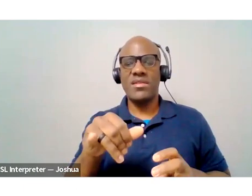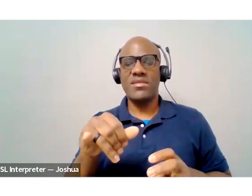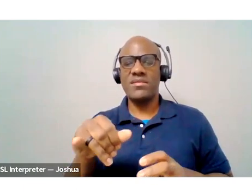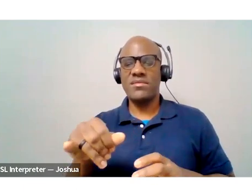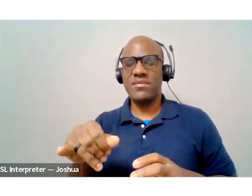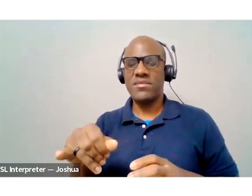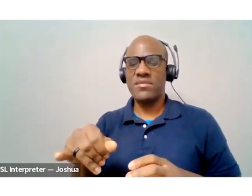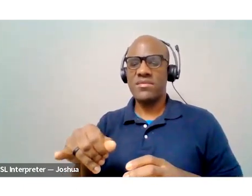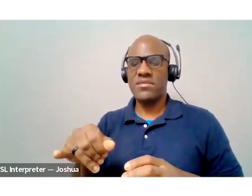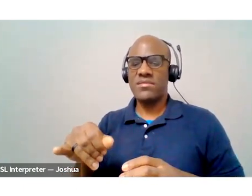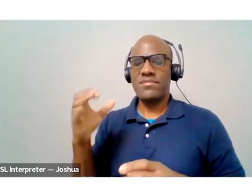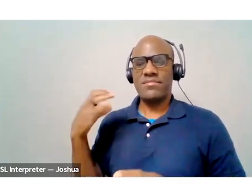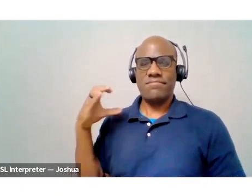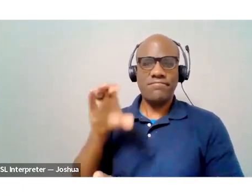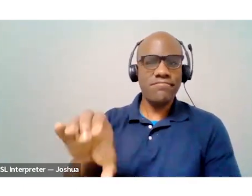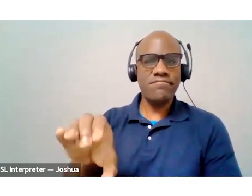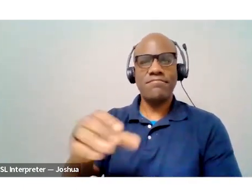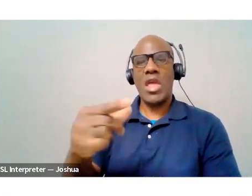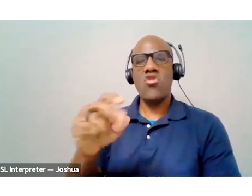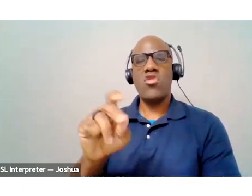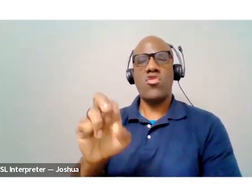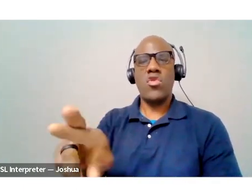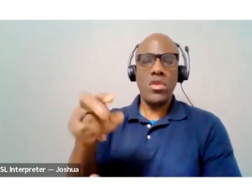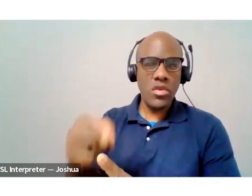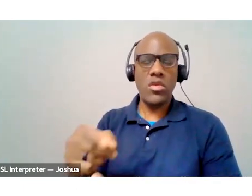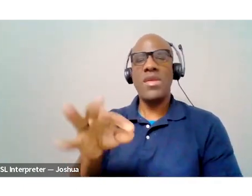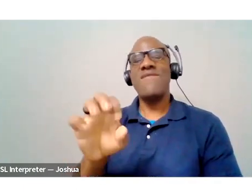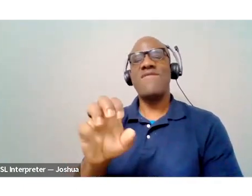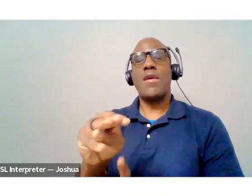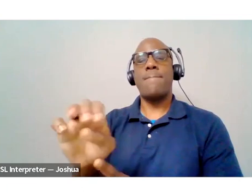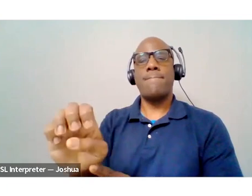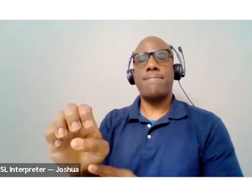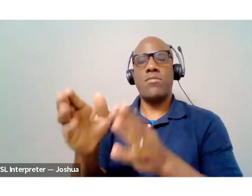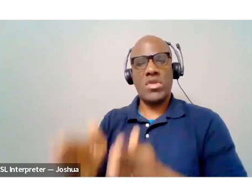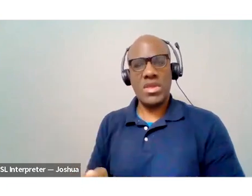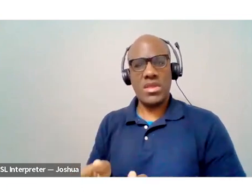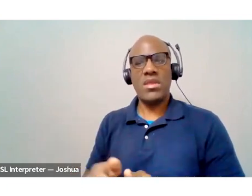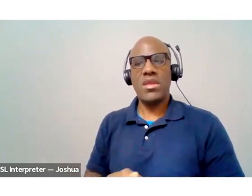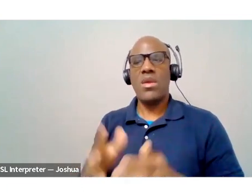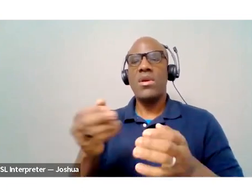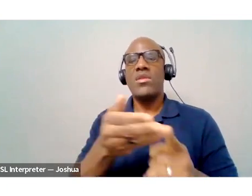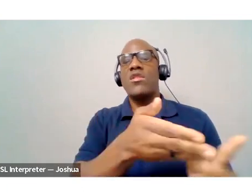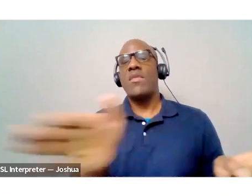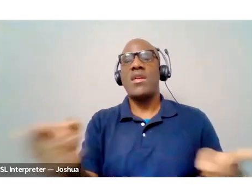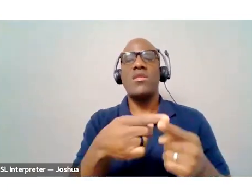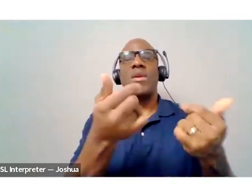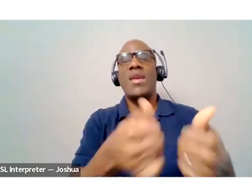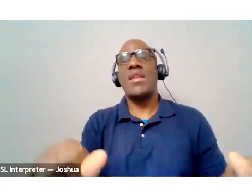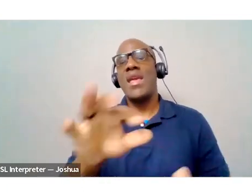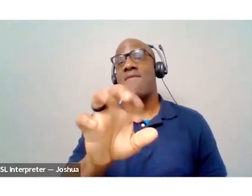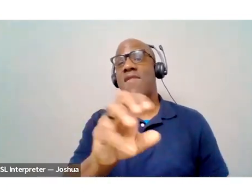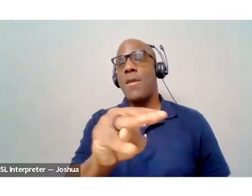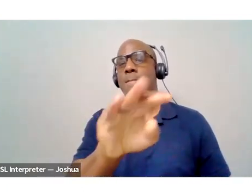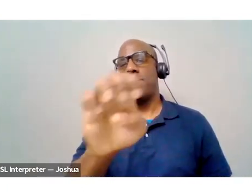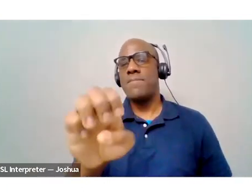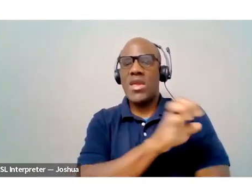and wanted to expand it to any femme energy. And also, I mean, I didn't